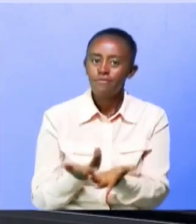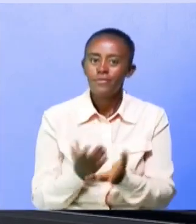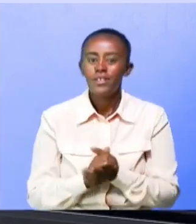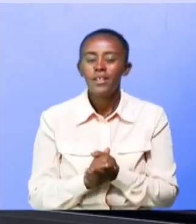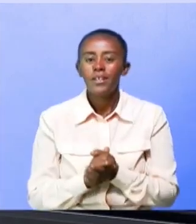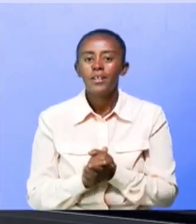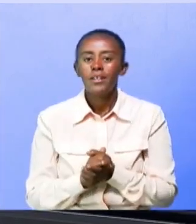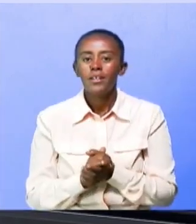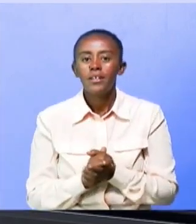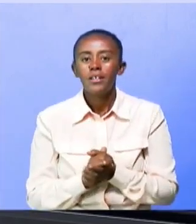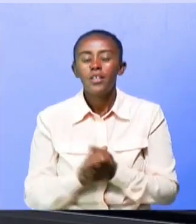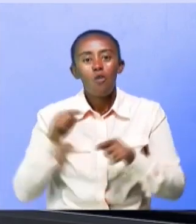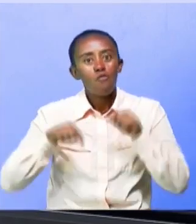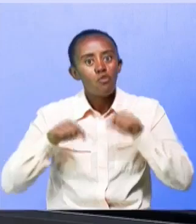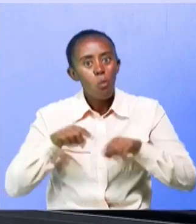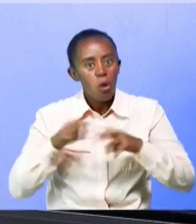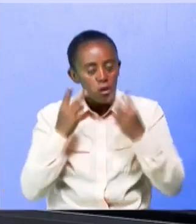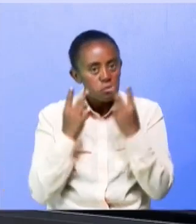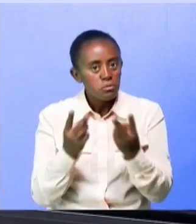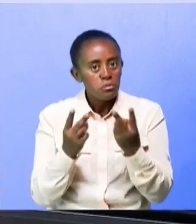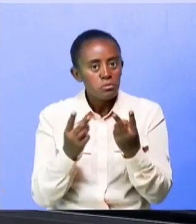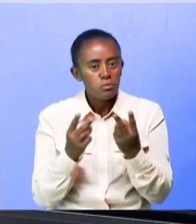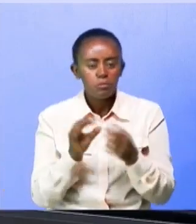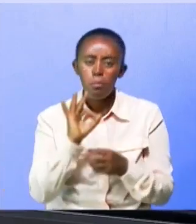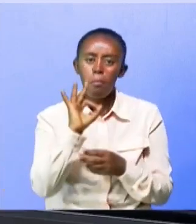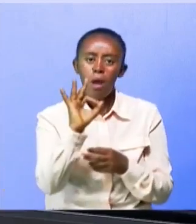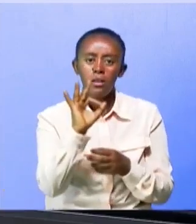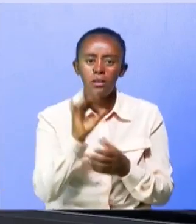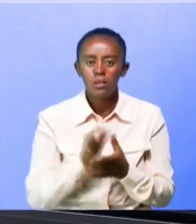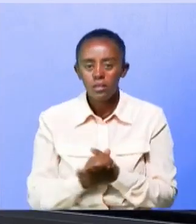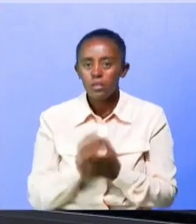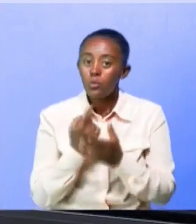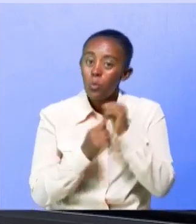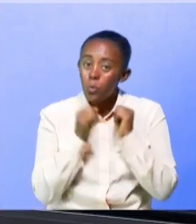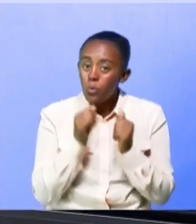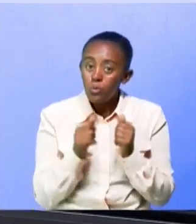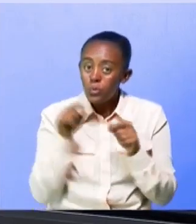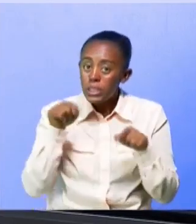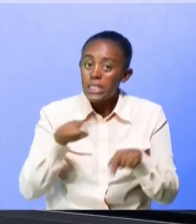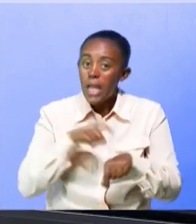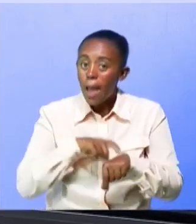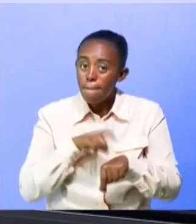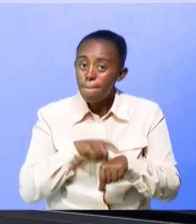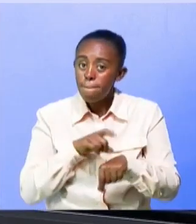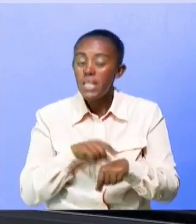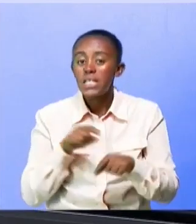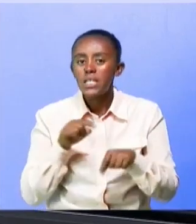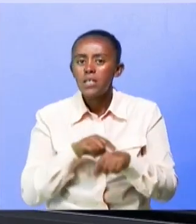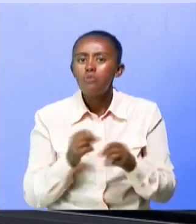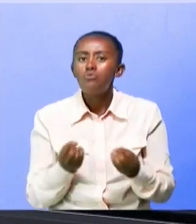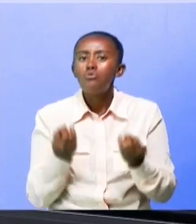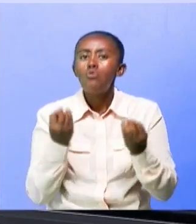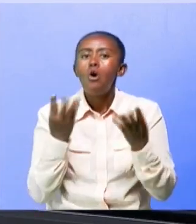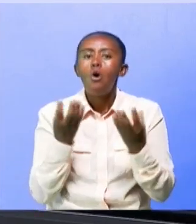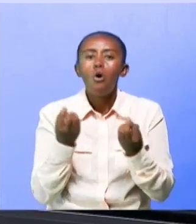only that, the footballers, they are smart. It's not only that, even at this time, right? There are a lot